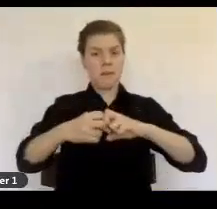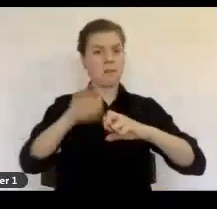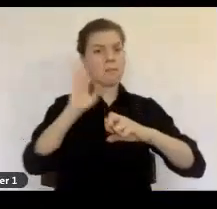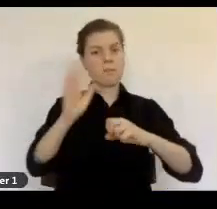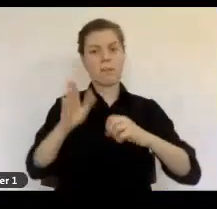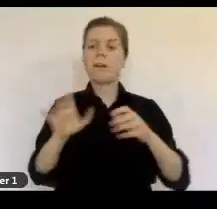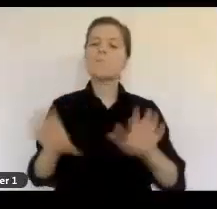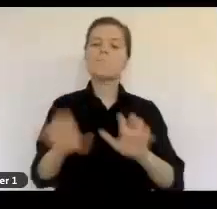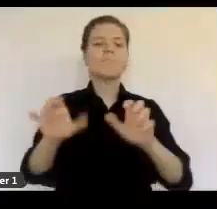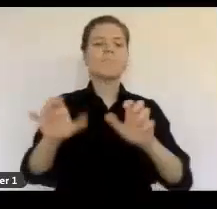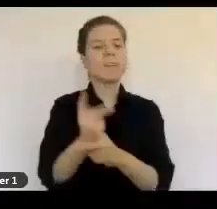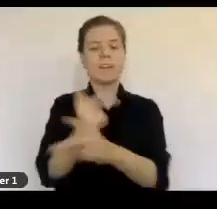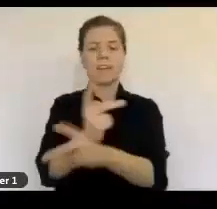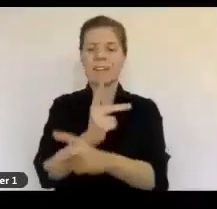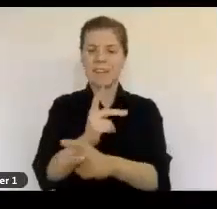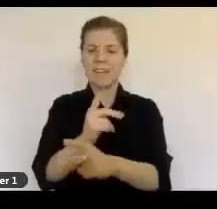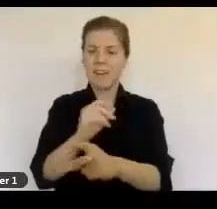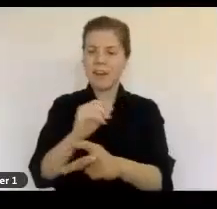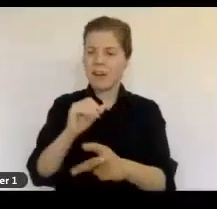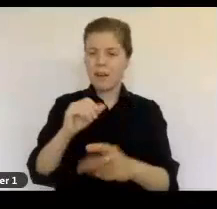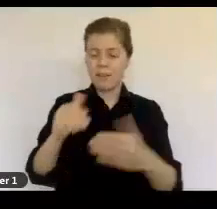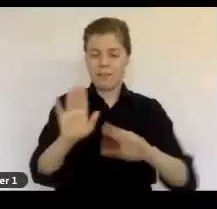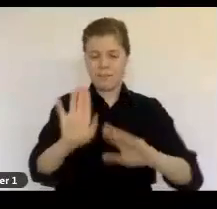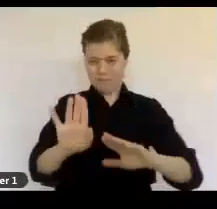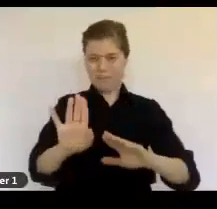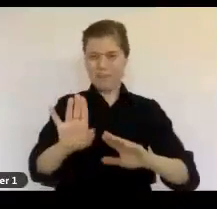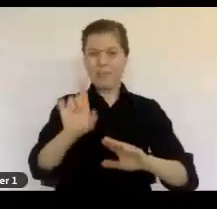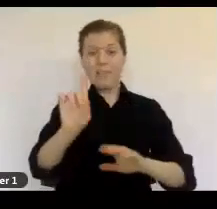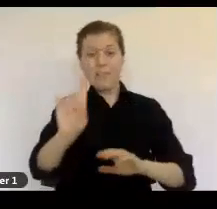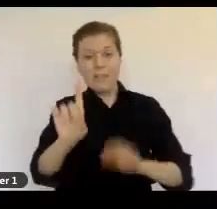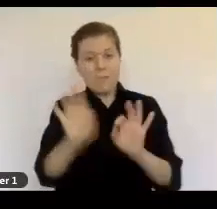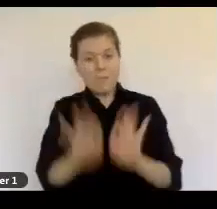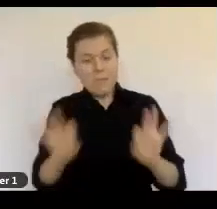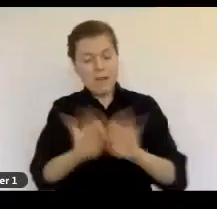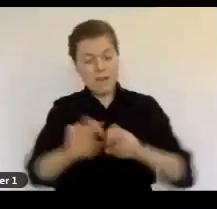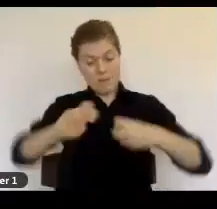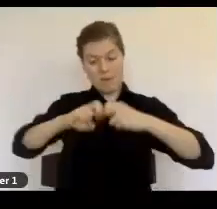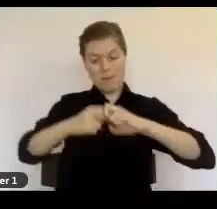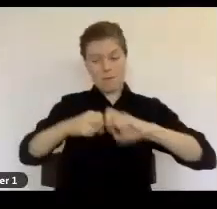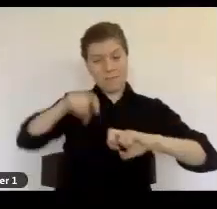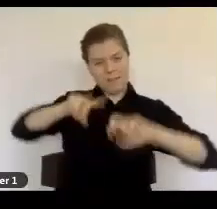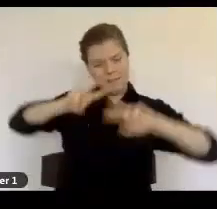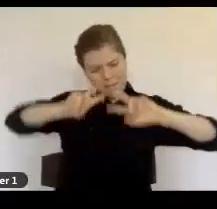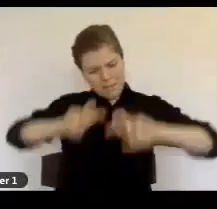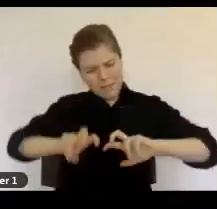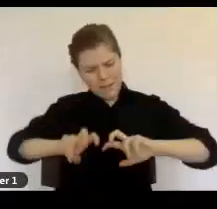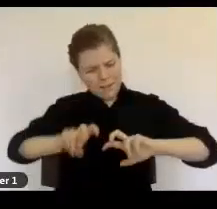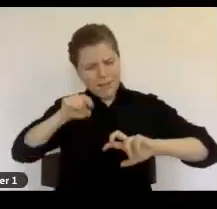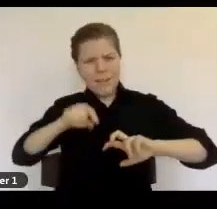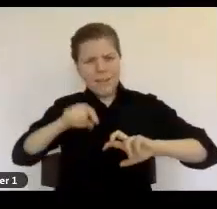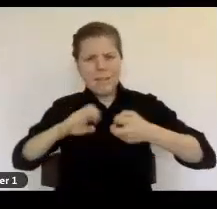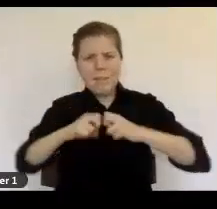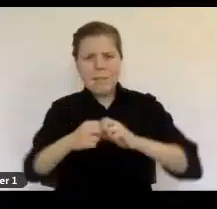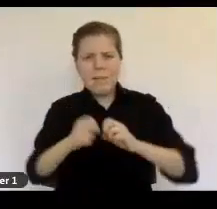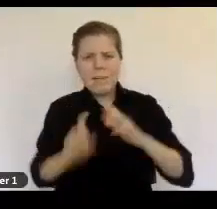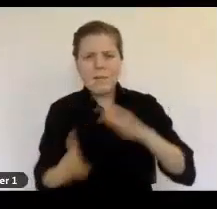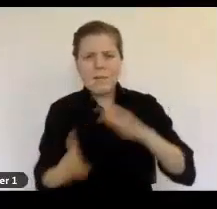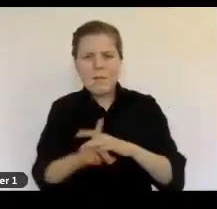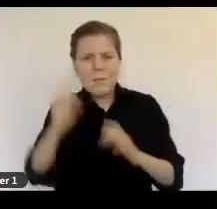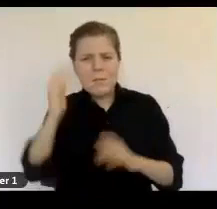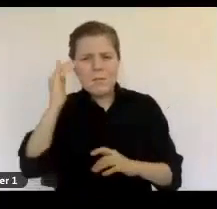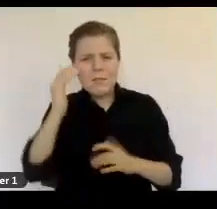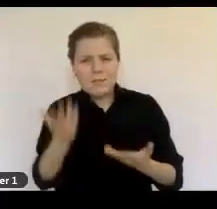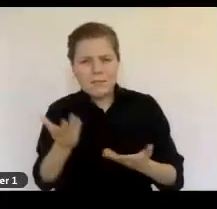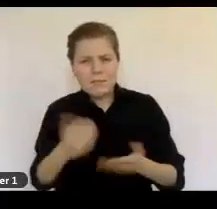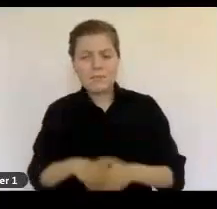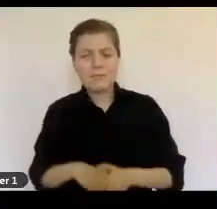that dilemma in the first place, because we can still call into question the social dimensions of this or the underlying conditions that give